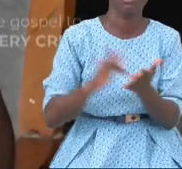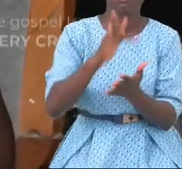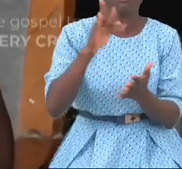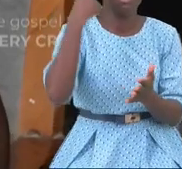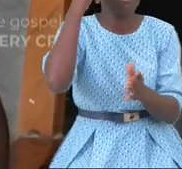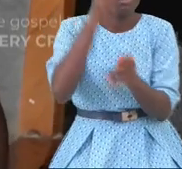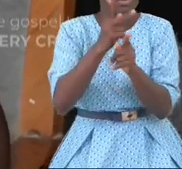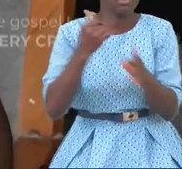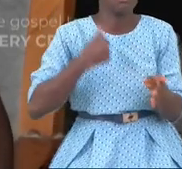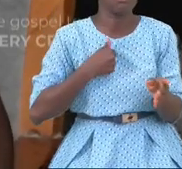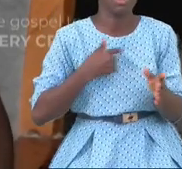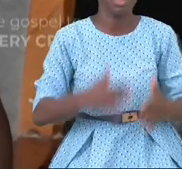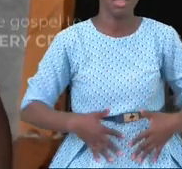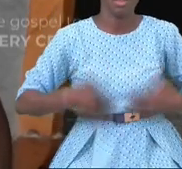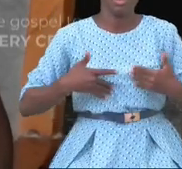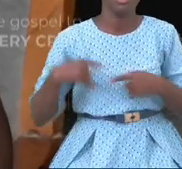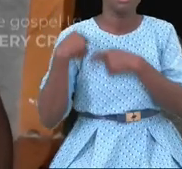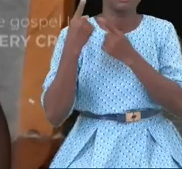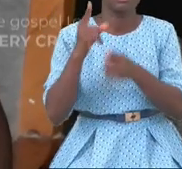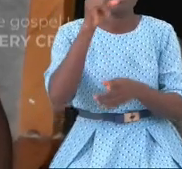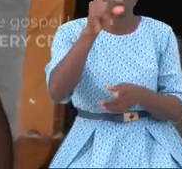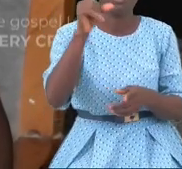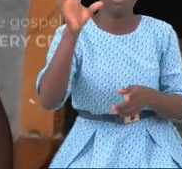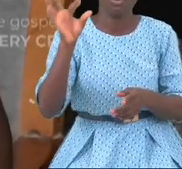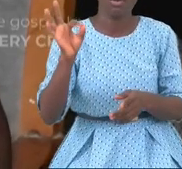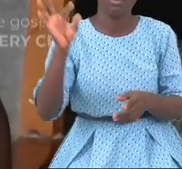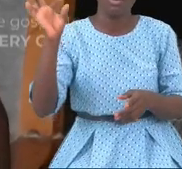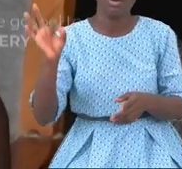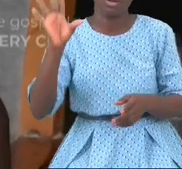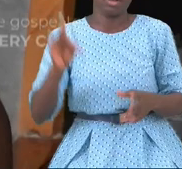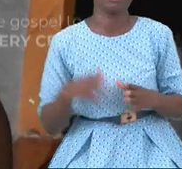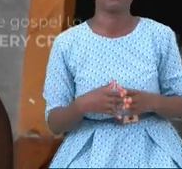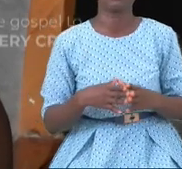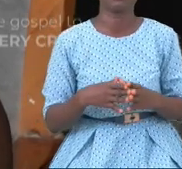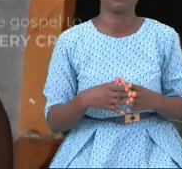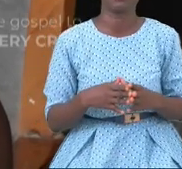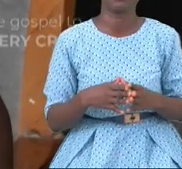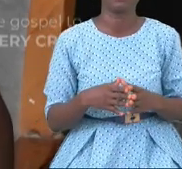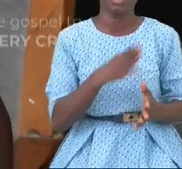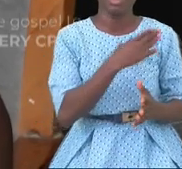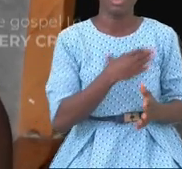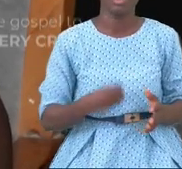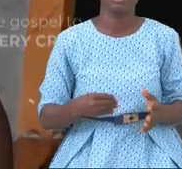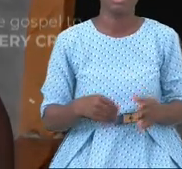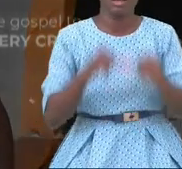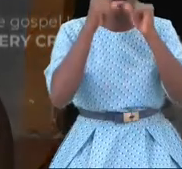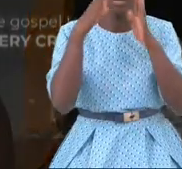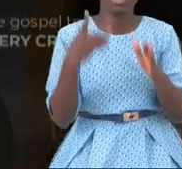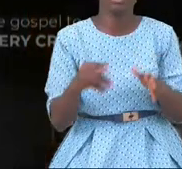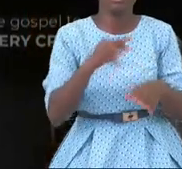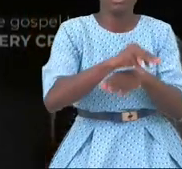bless the ministry that God used and healed me. More progress for the ministry, more souls will